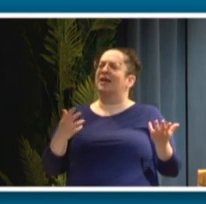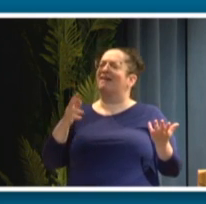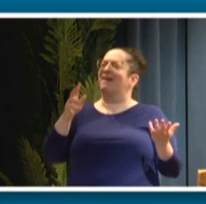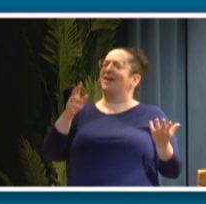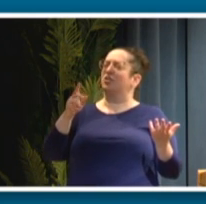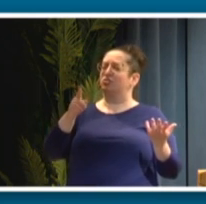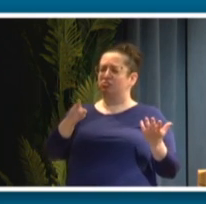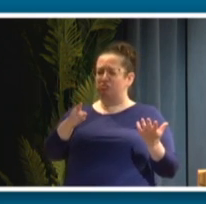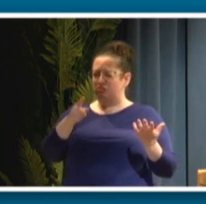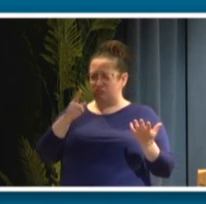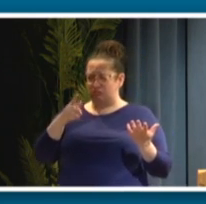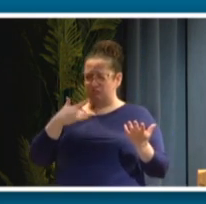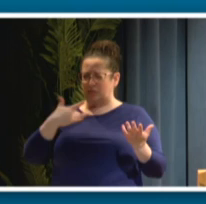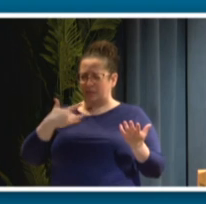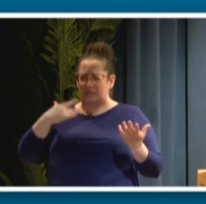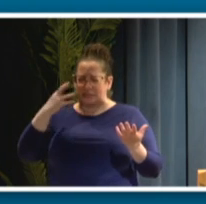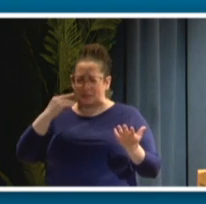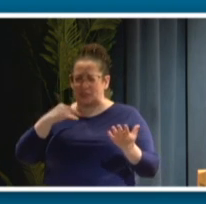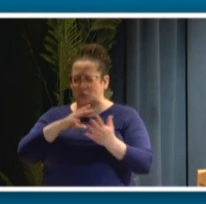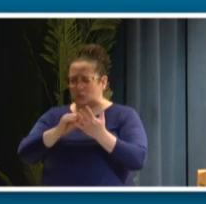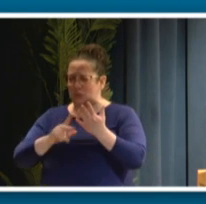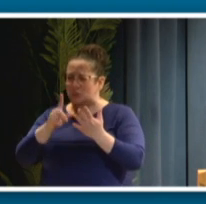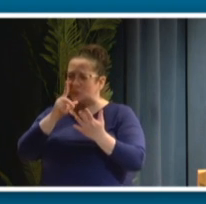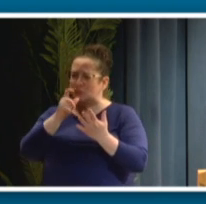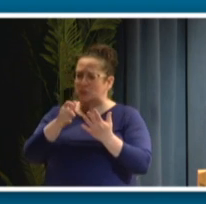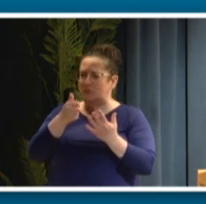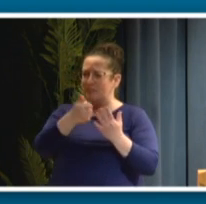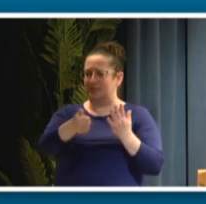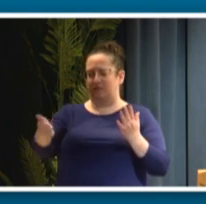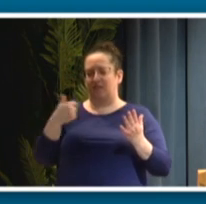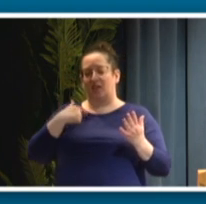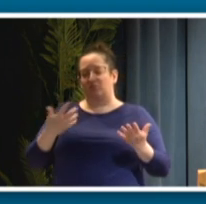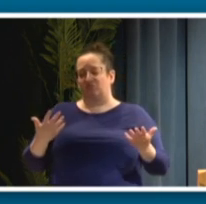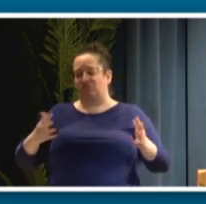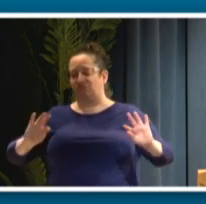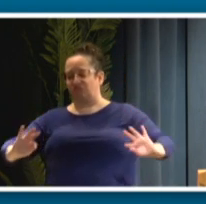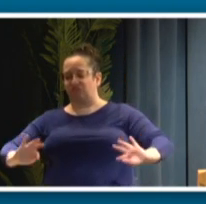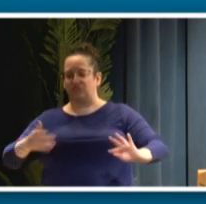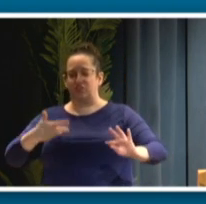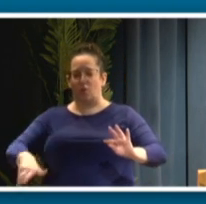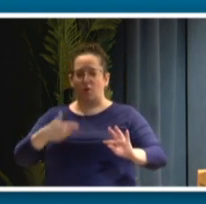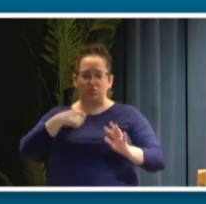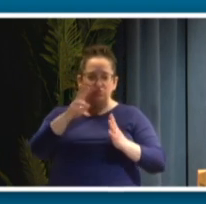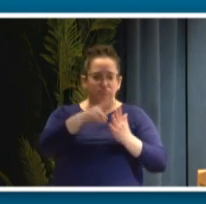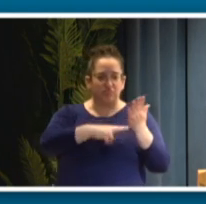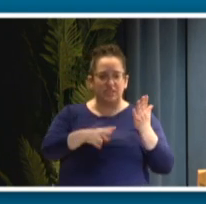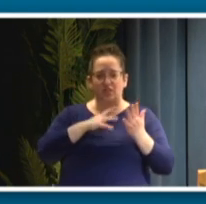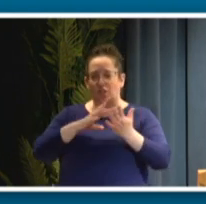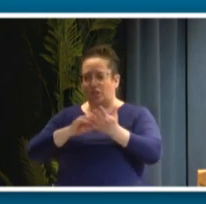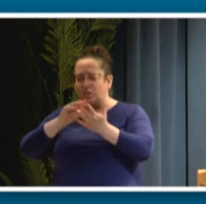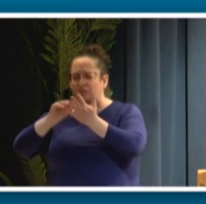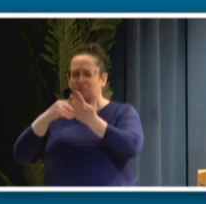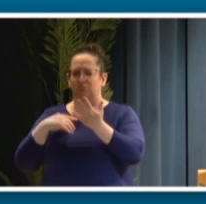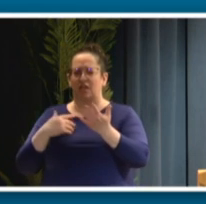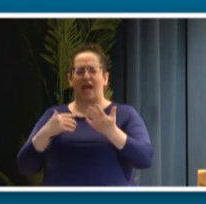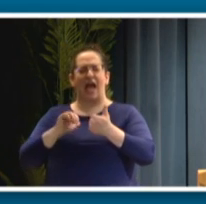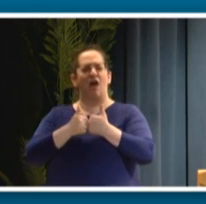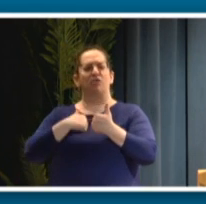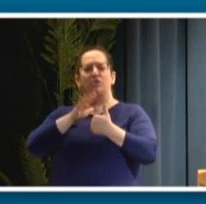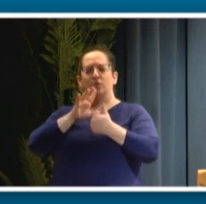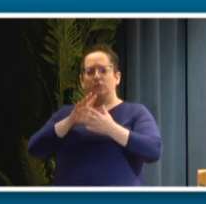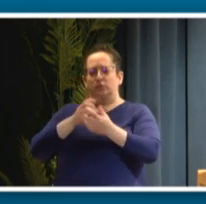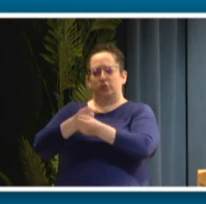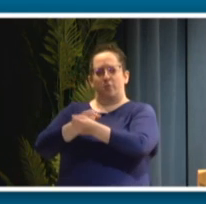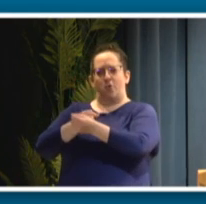towards reading and learning in general. And if so, what advice can you offer to educators that are experiencing sort of heightened apathy sort